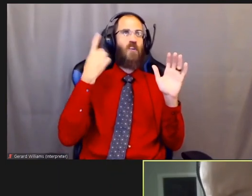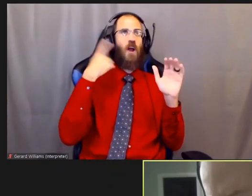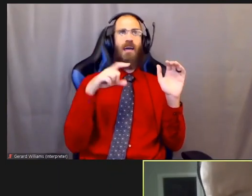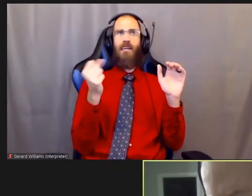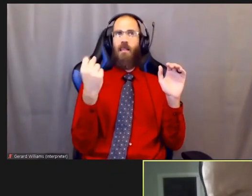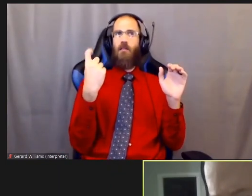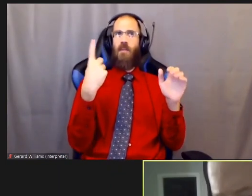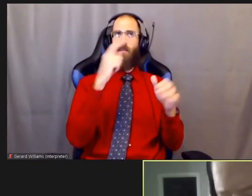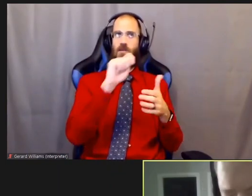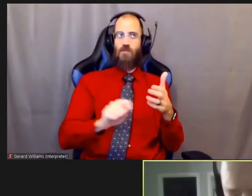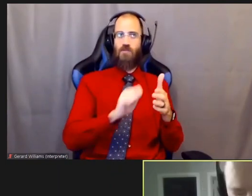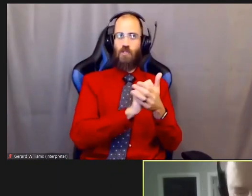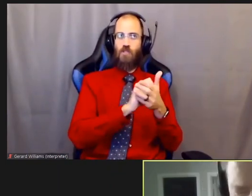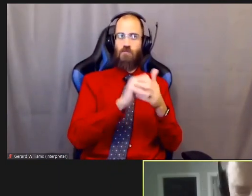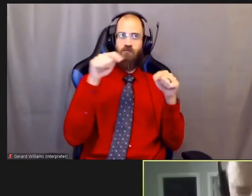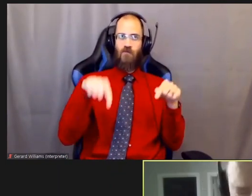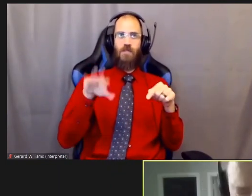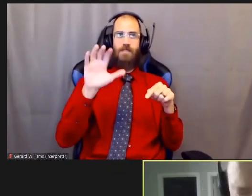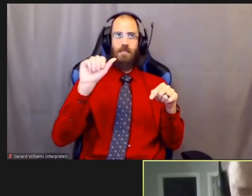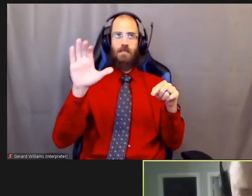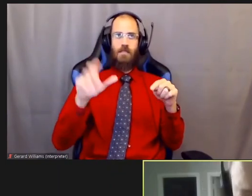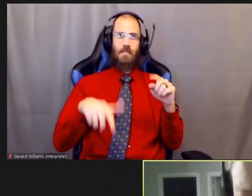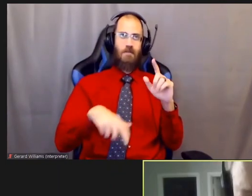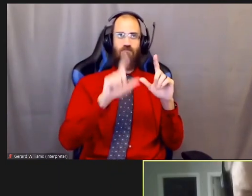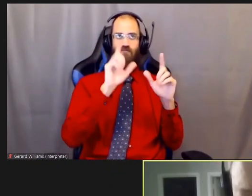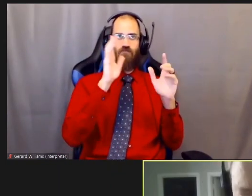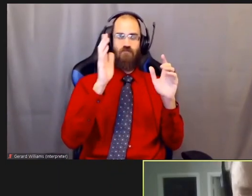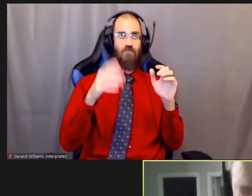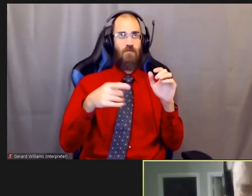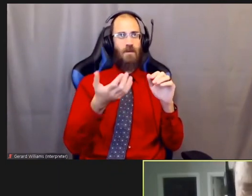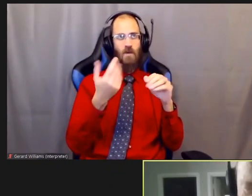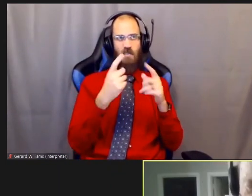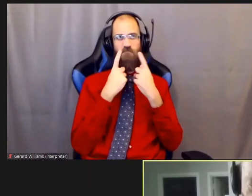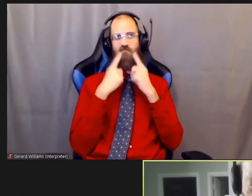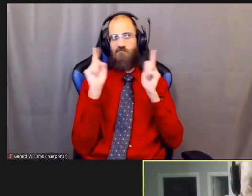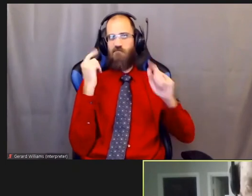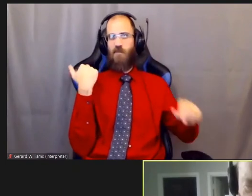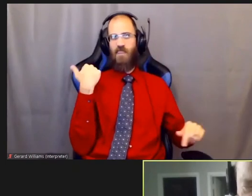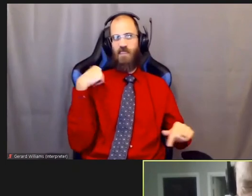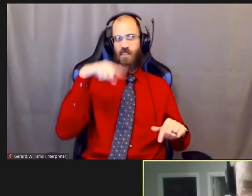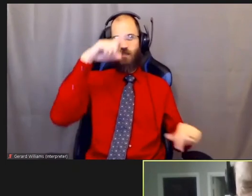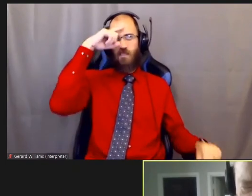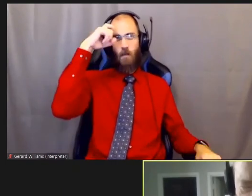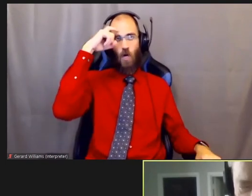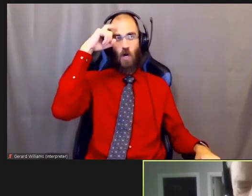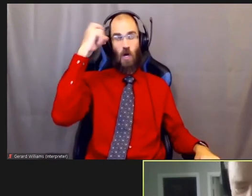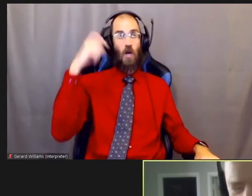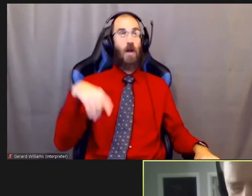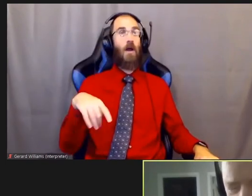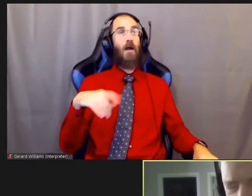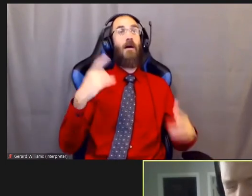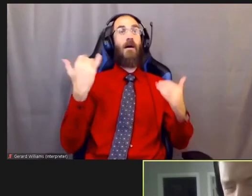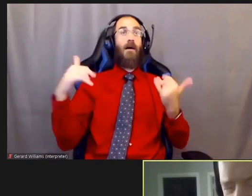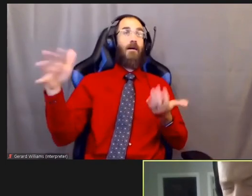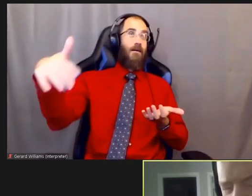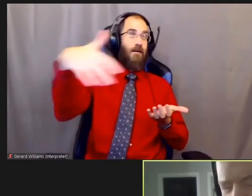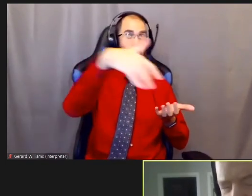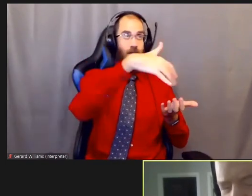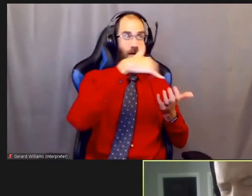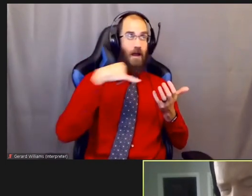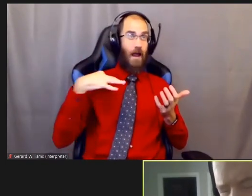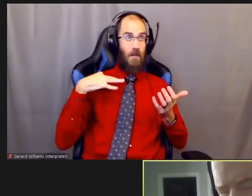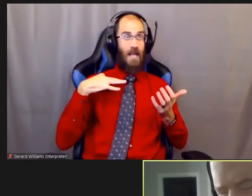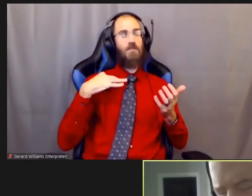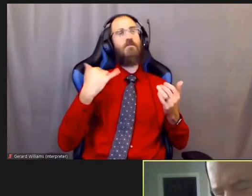committee this past summer. And those applications are being reviewed, and